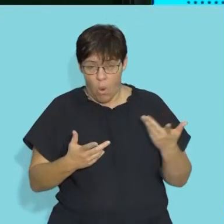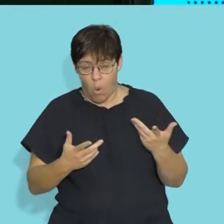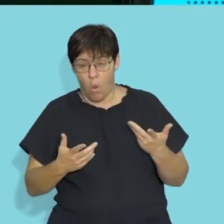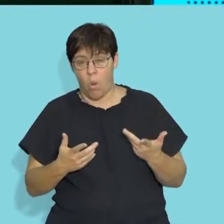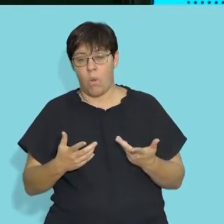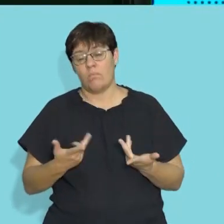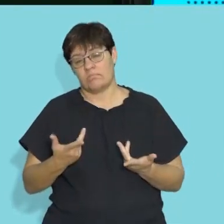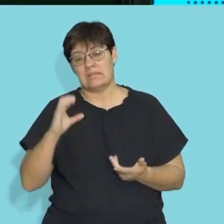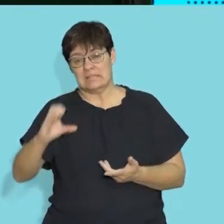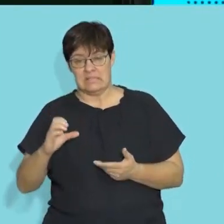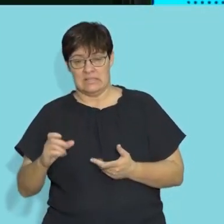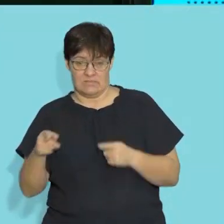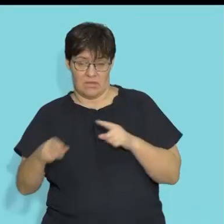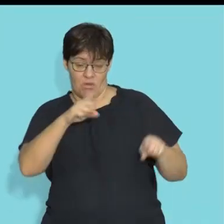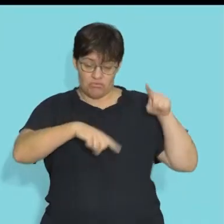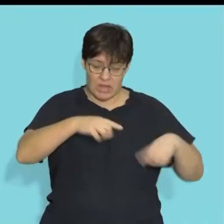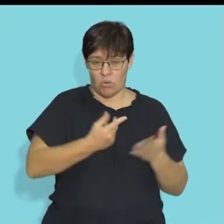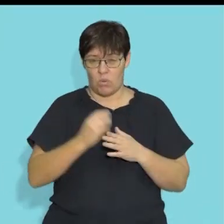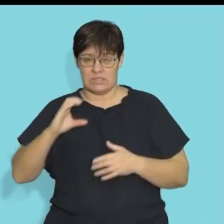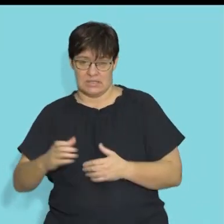graph? Okay.